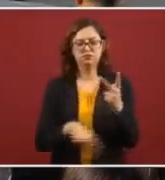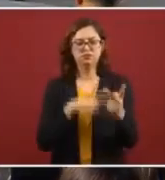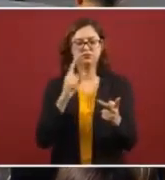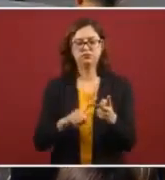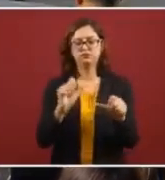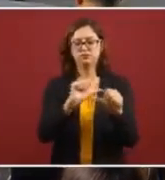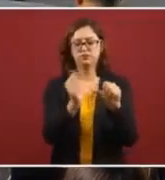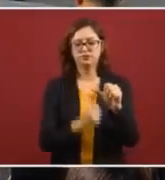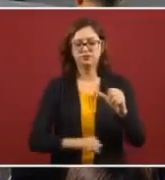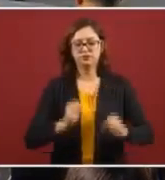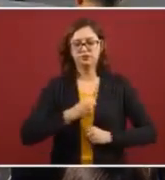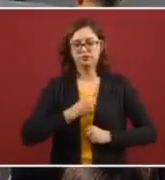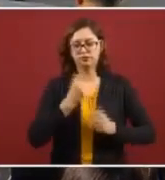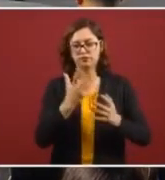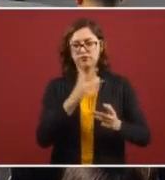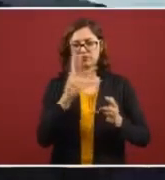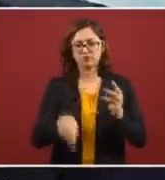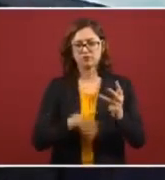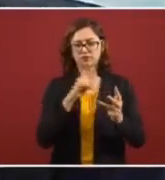so they've got